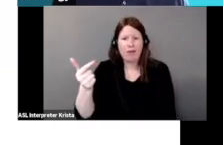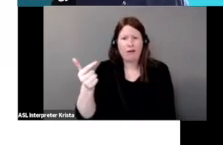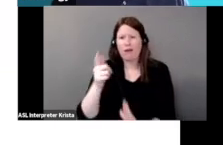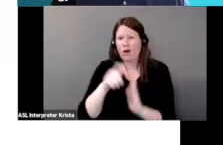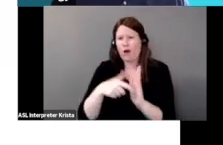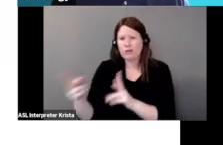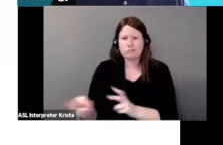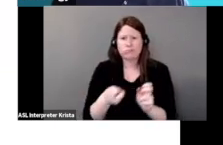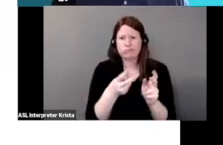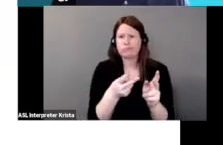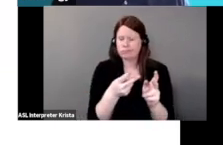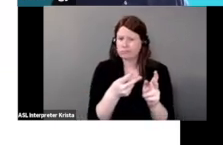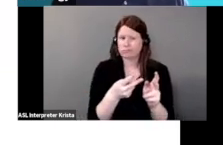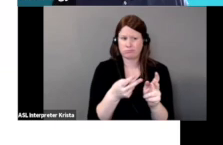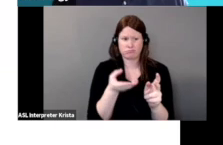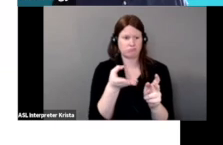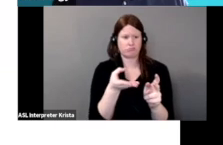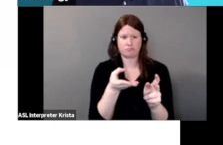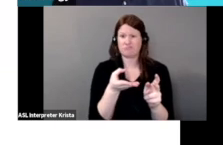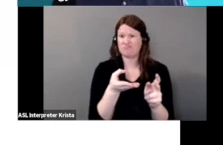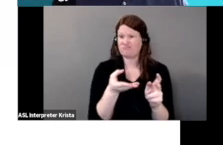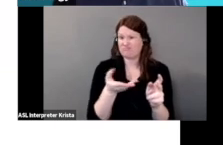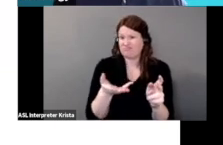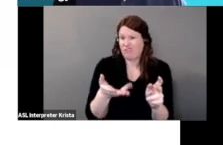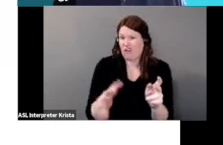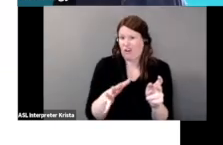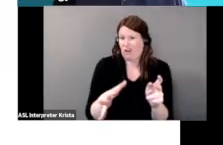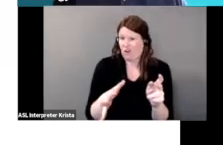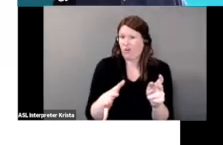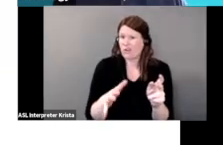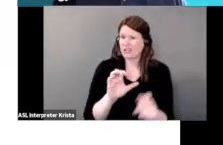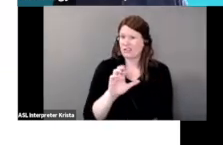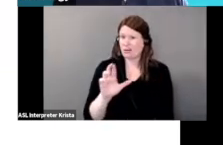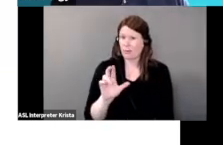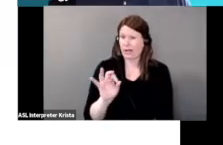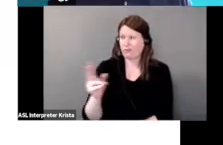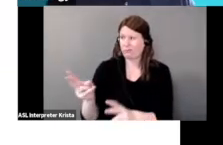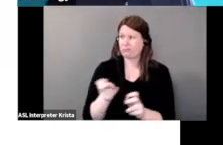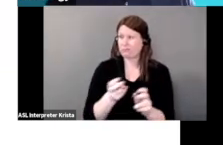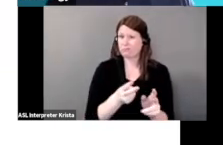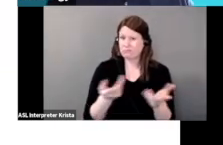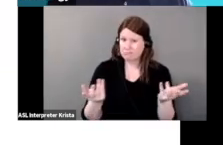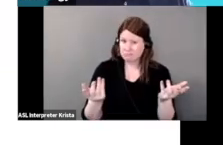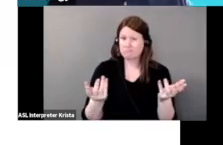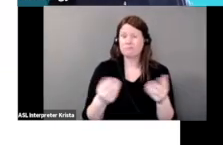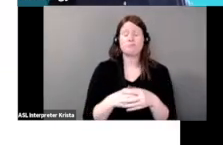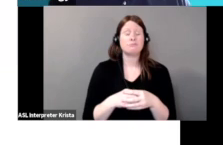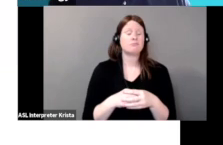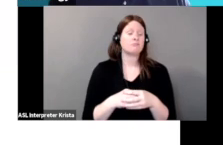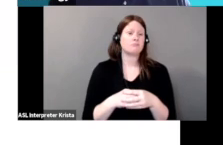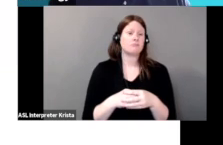the contents of your blog are automatically under copyright. And this is something I didn't go